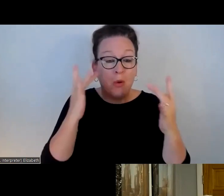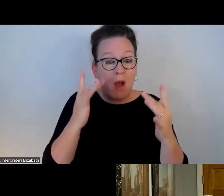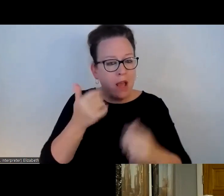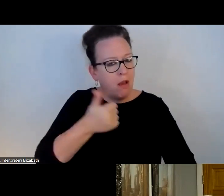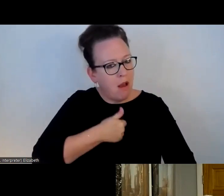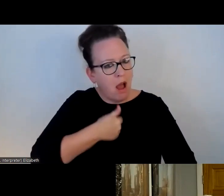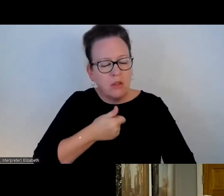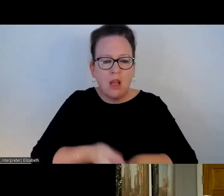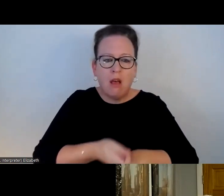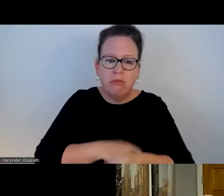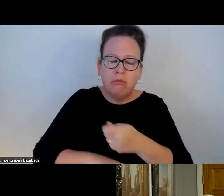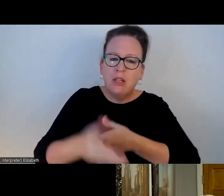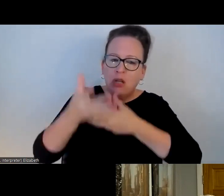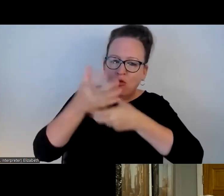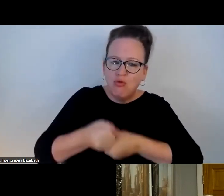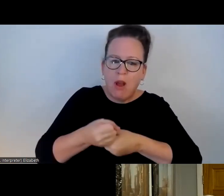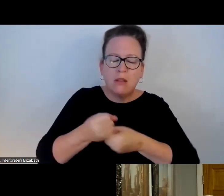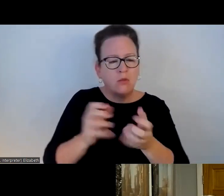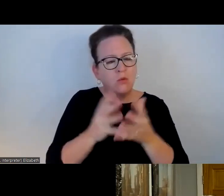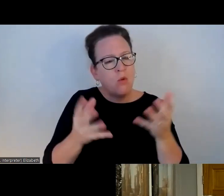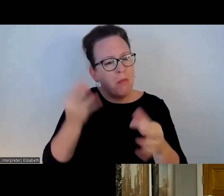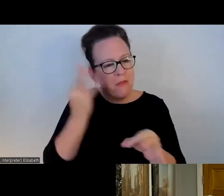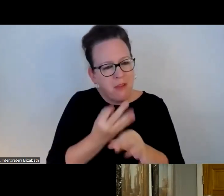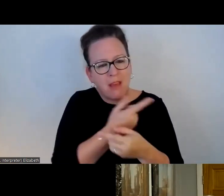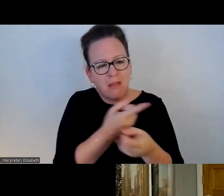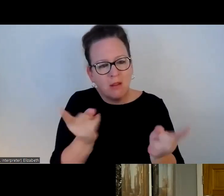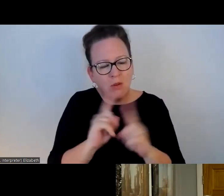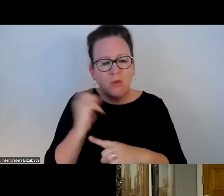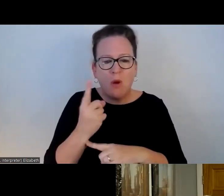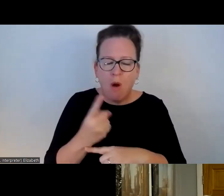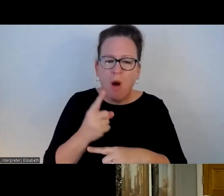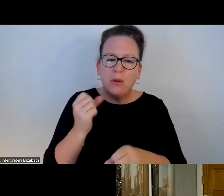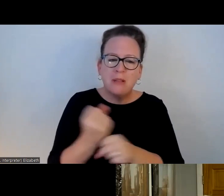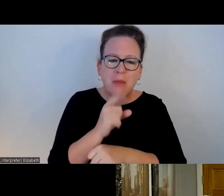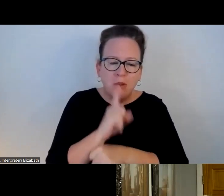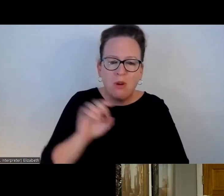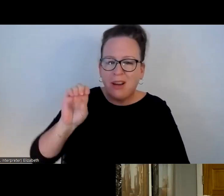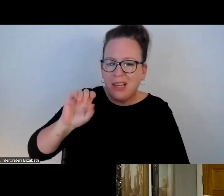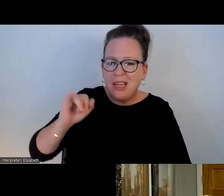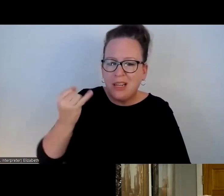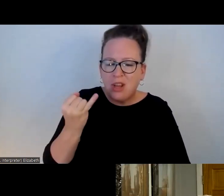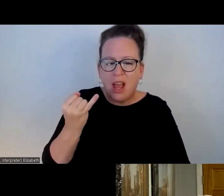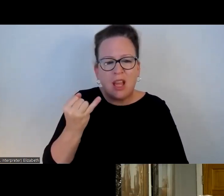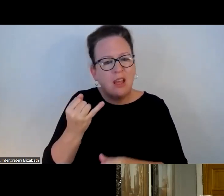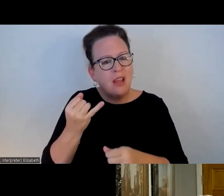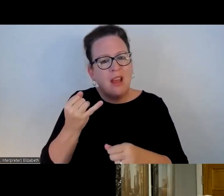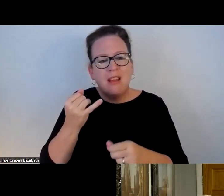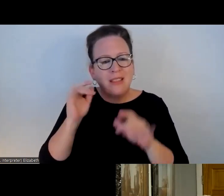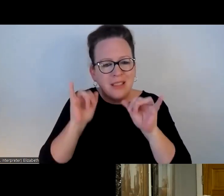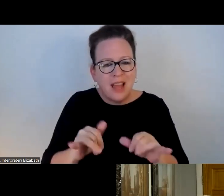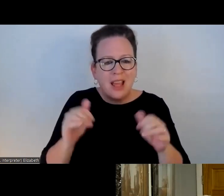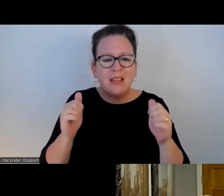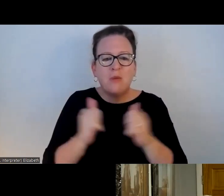so much faith in each and every one of you to always put environmental justice in the needs and the rights of people of